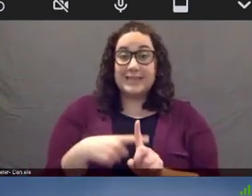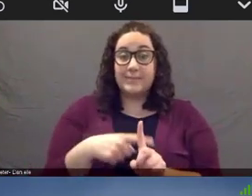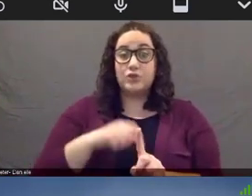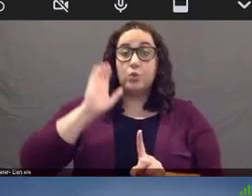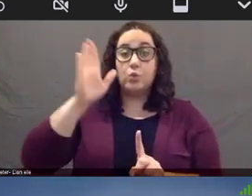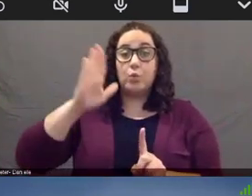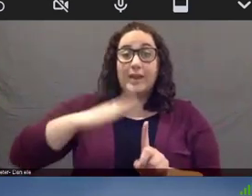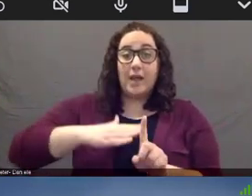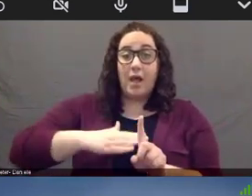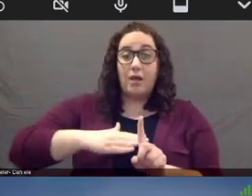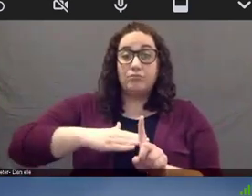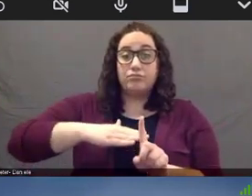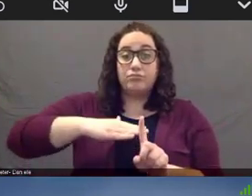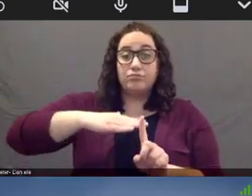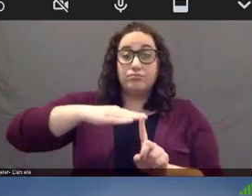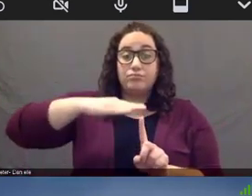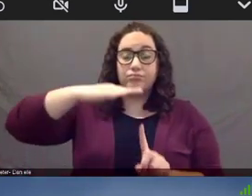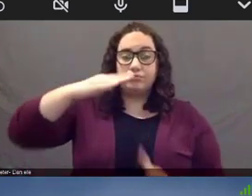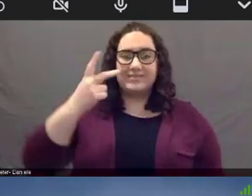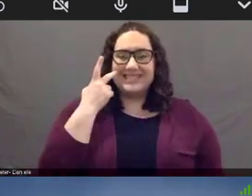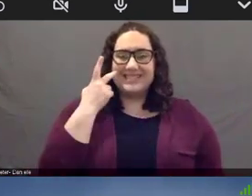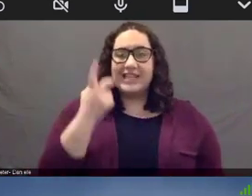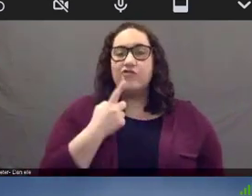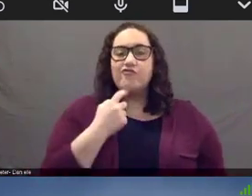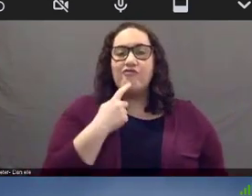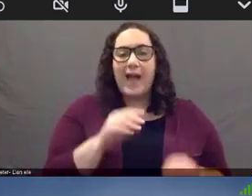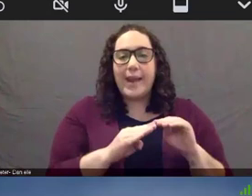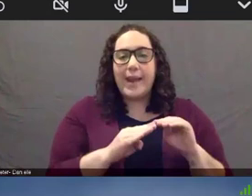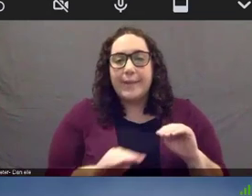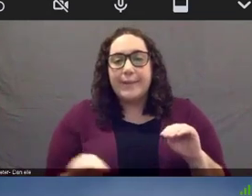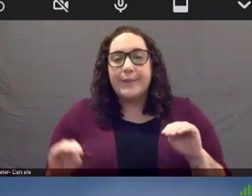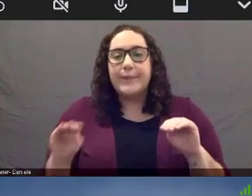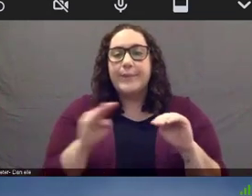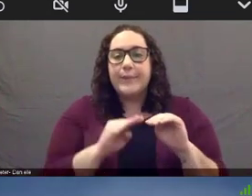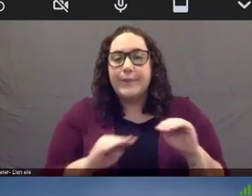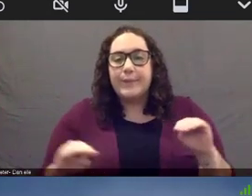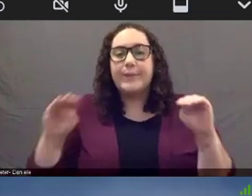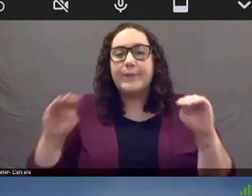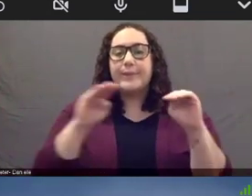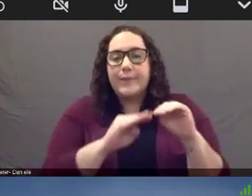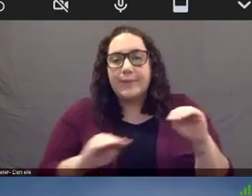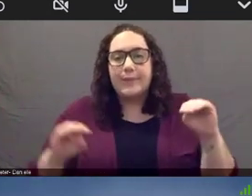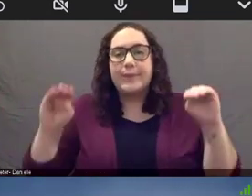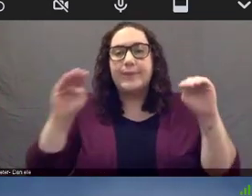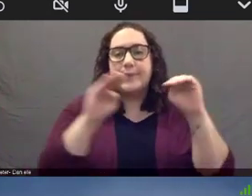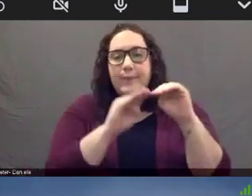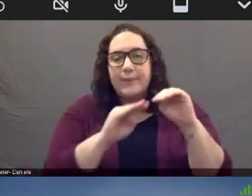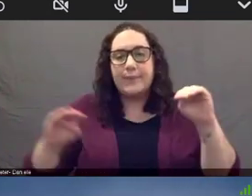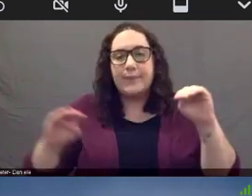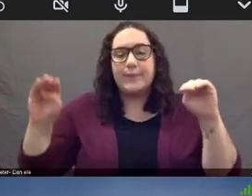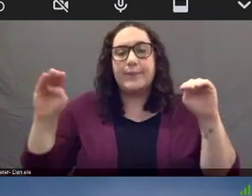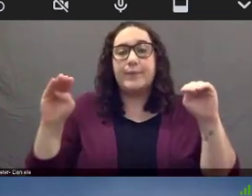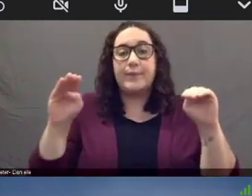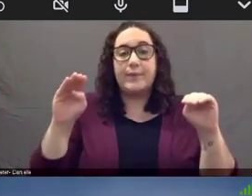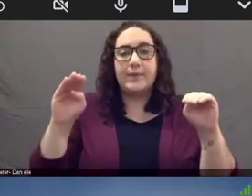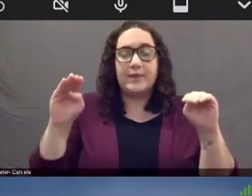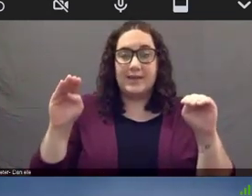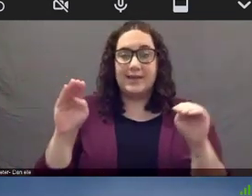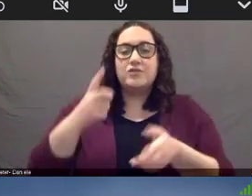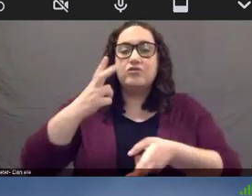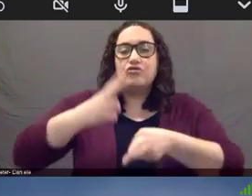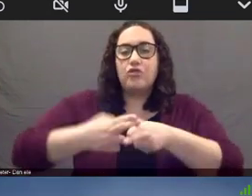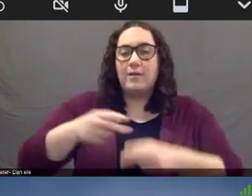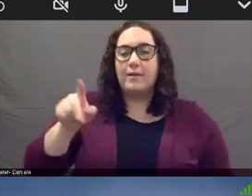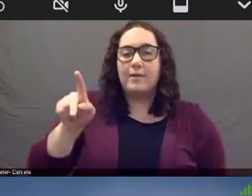symmetric, where you get this penetration depth, and then eventually the center knows that it's being heated, and then it all increases up like